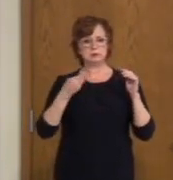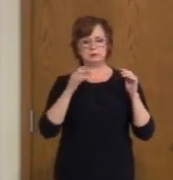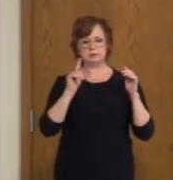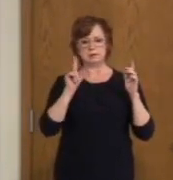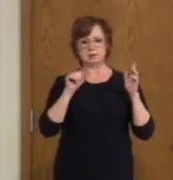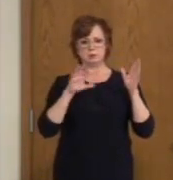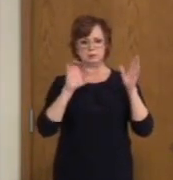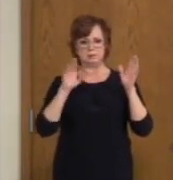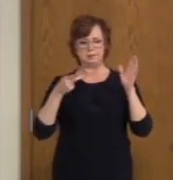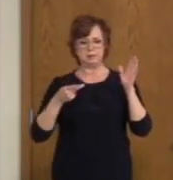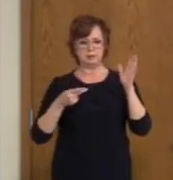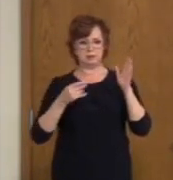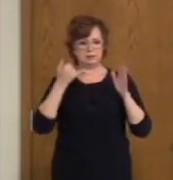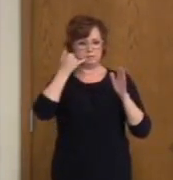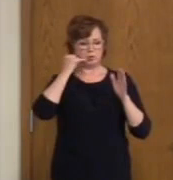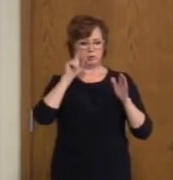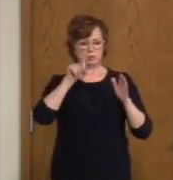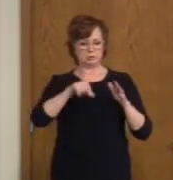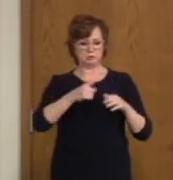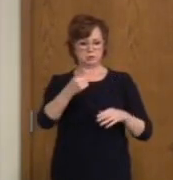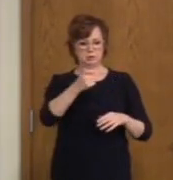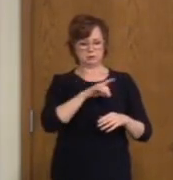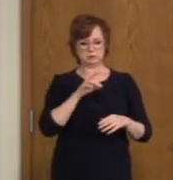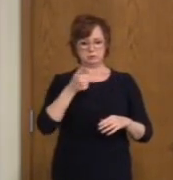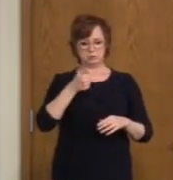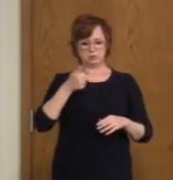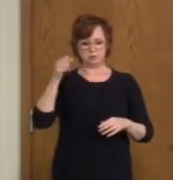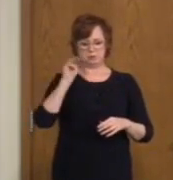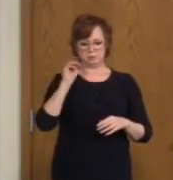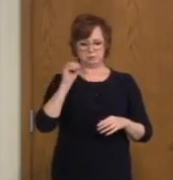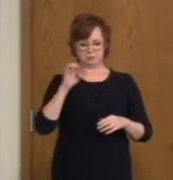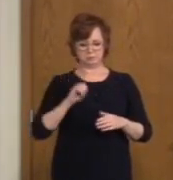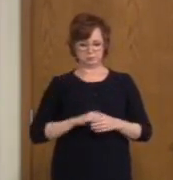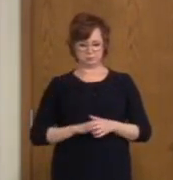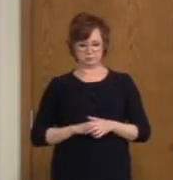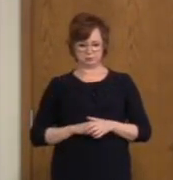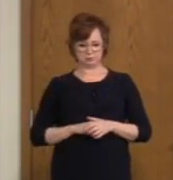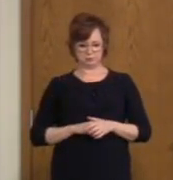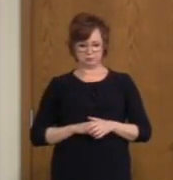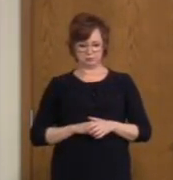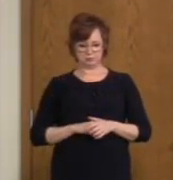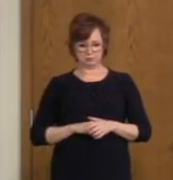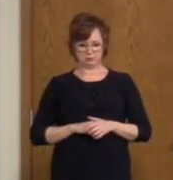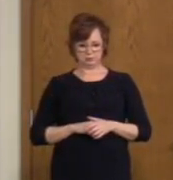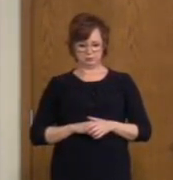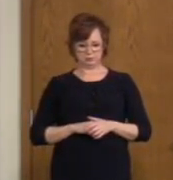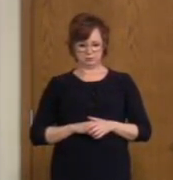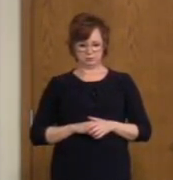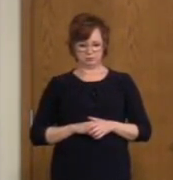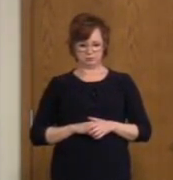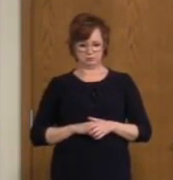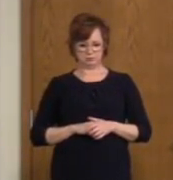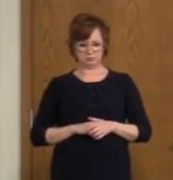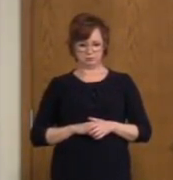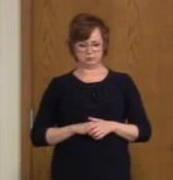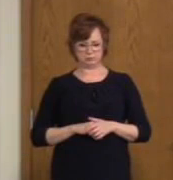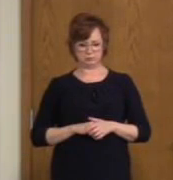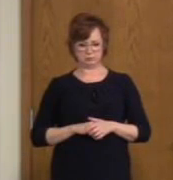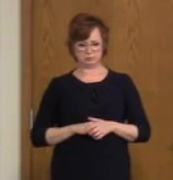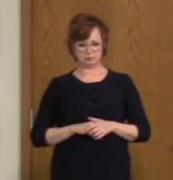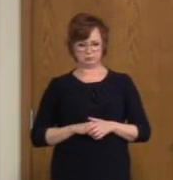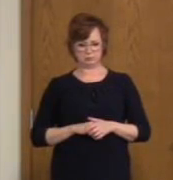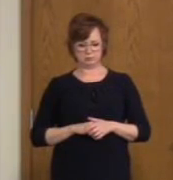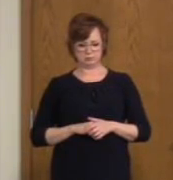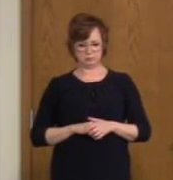Press. Mr. Premier, why do you believe you can drive down the variant spread or the numbers